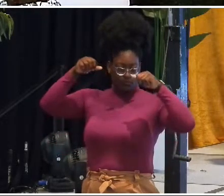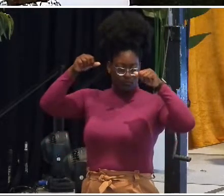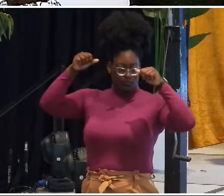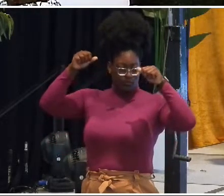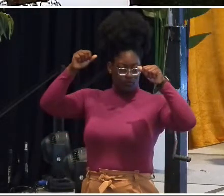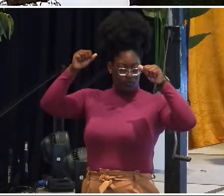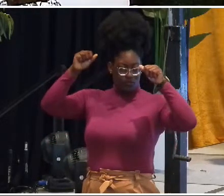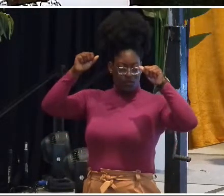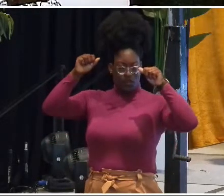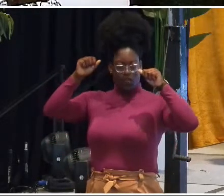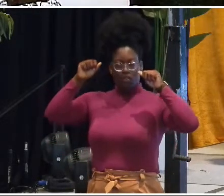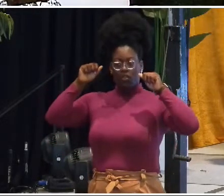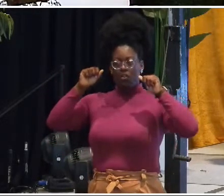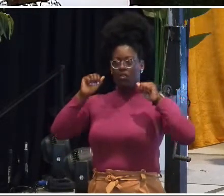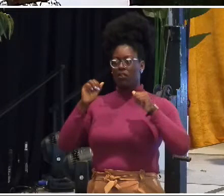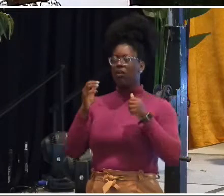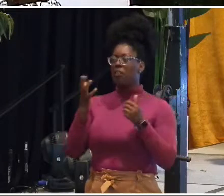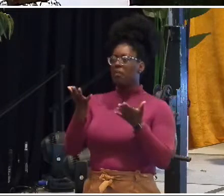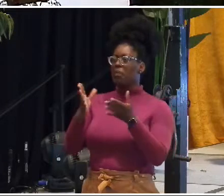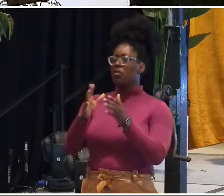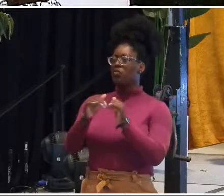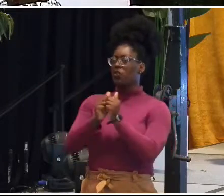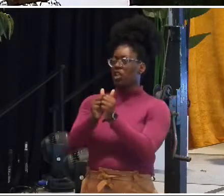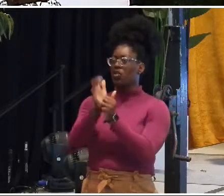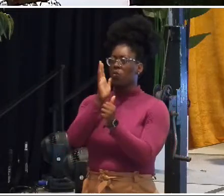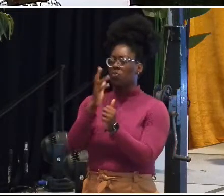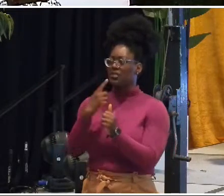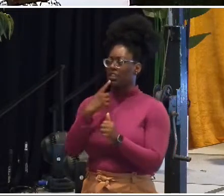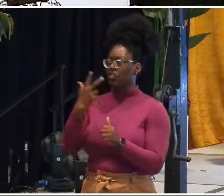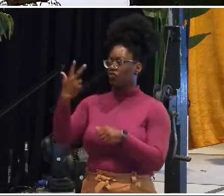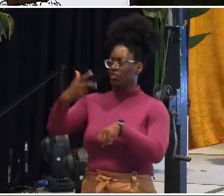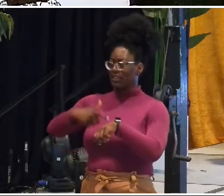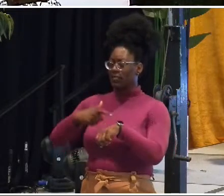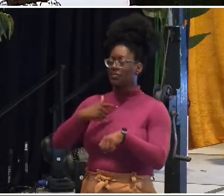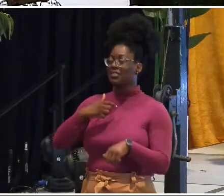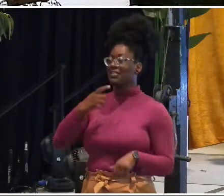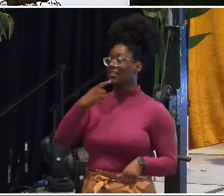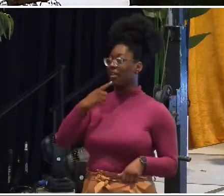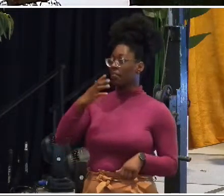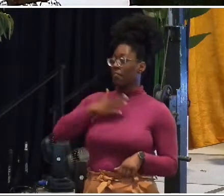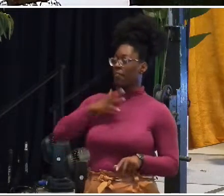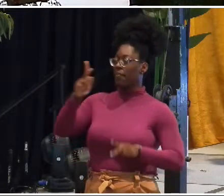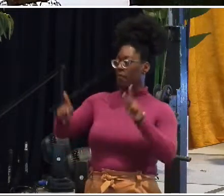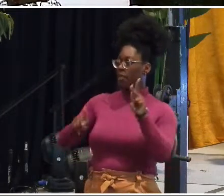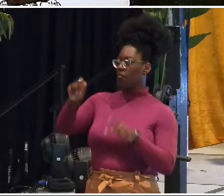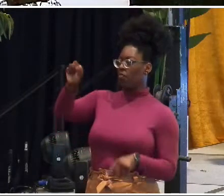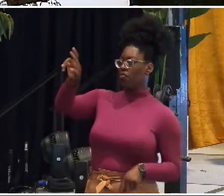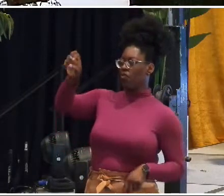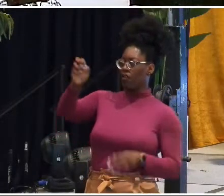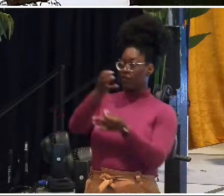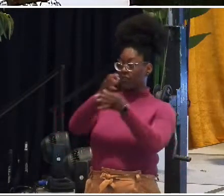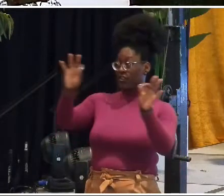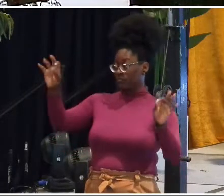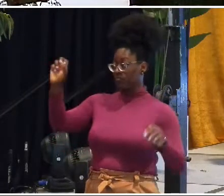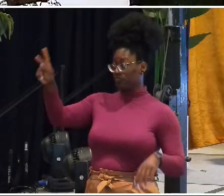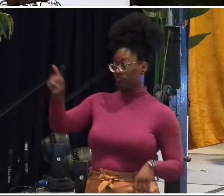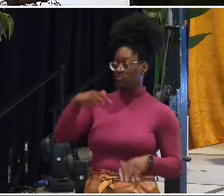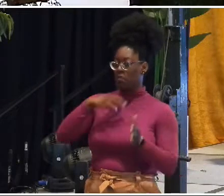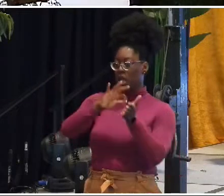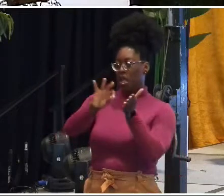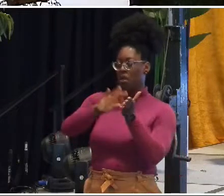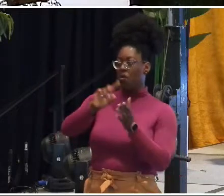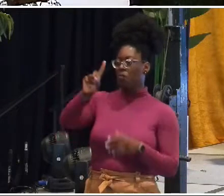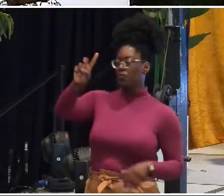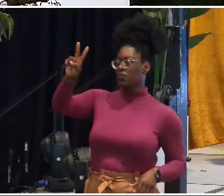And then we'll say together, maybe 3 times, my people are free. Does that sound good? All right, I'm gonna count us in.